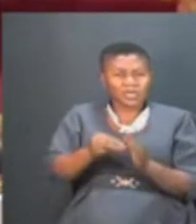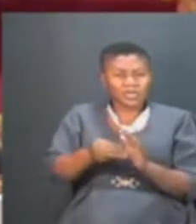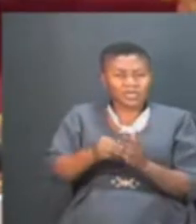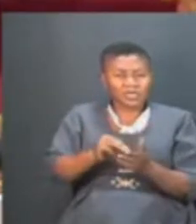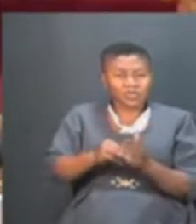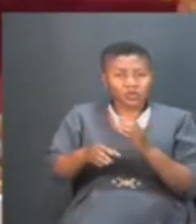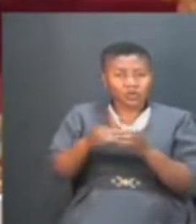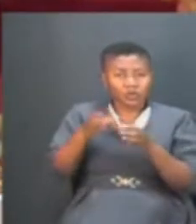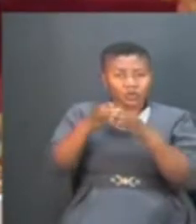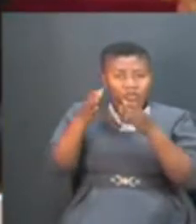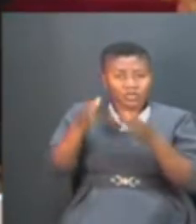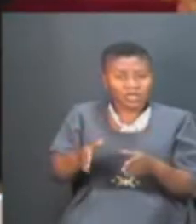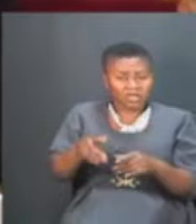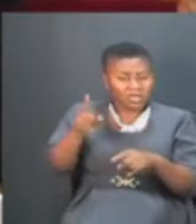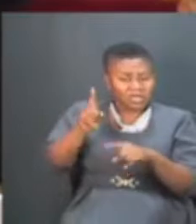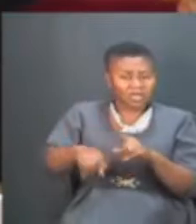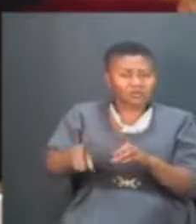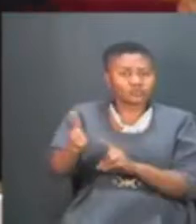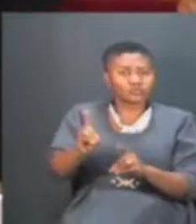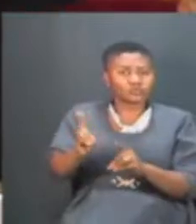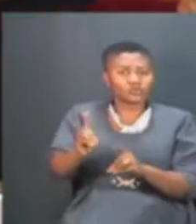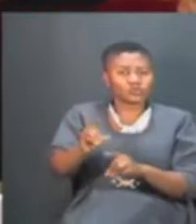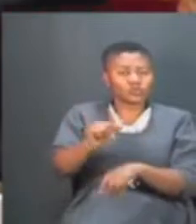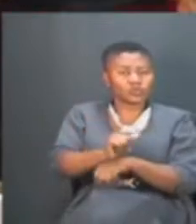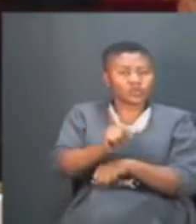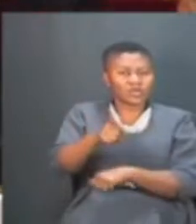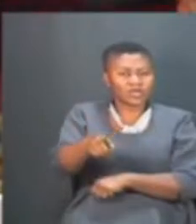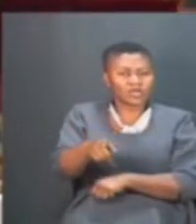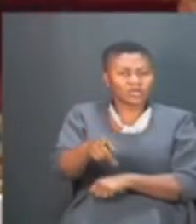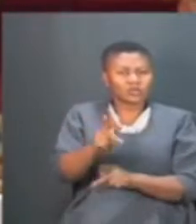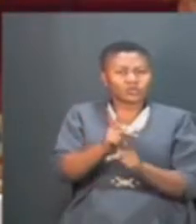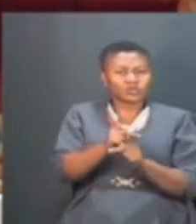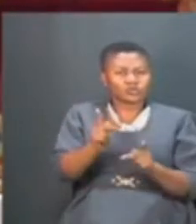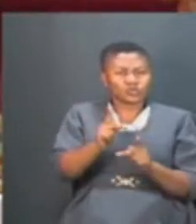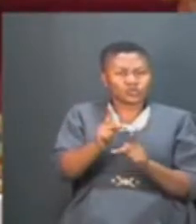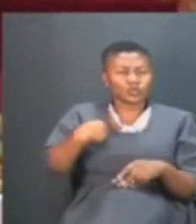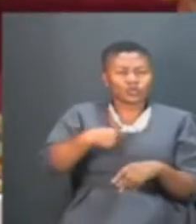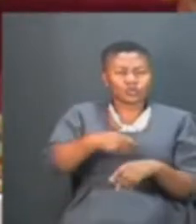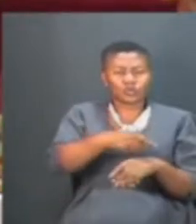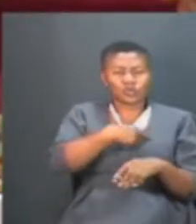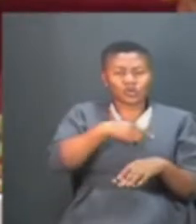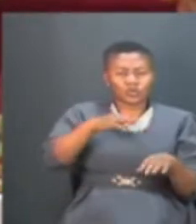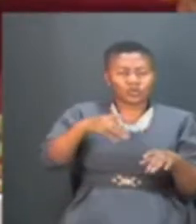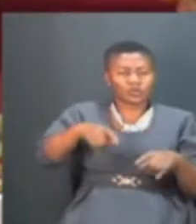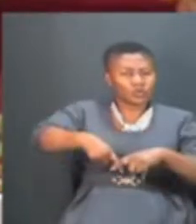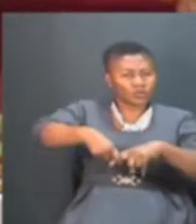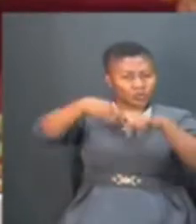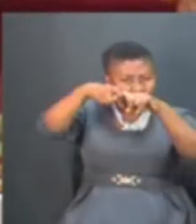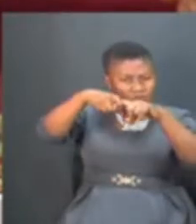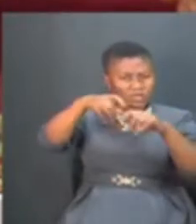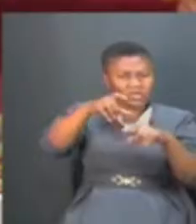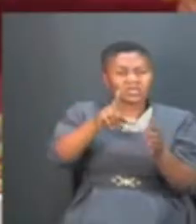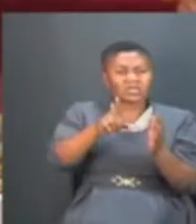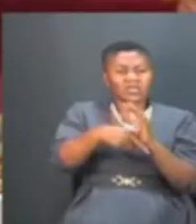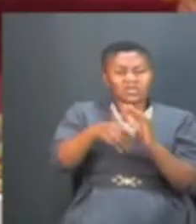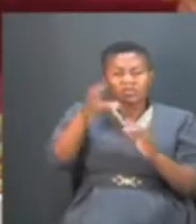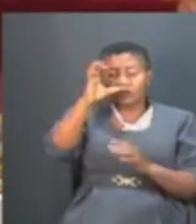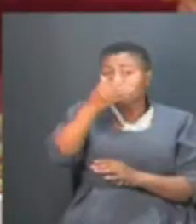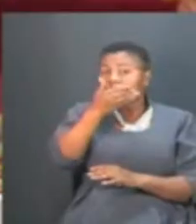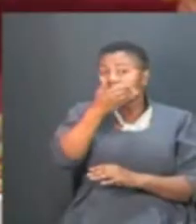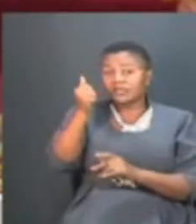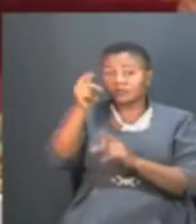this work. So this qualified to be one of the projects we will terminate and get a more qualified, a more competent